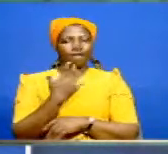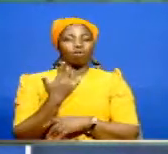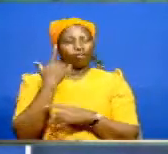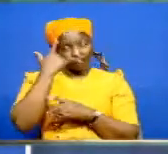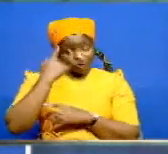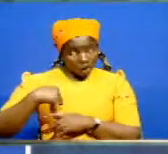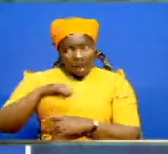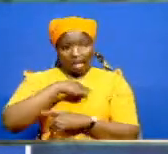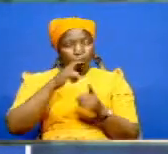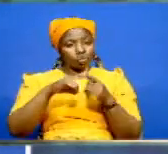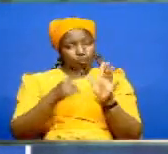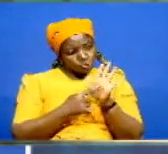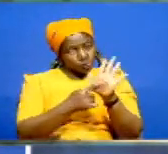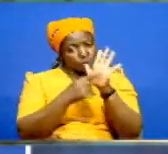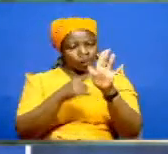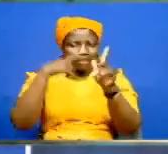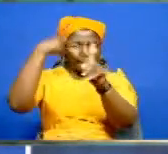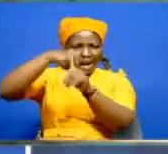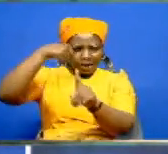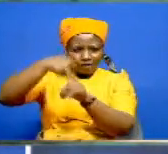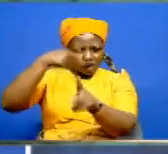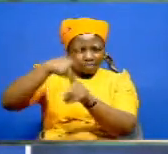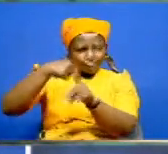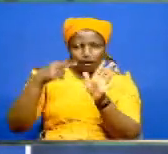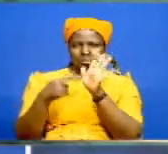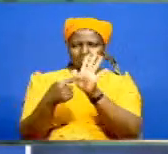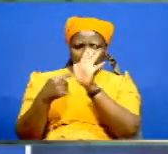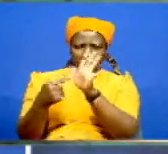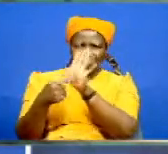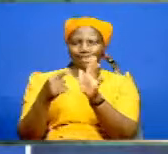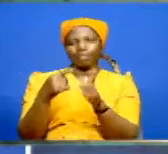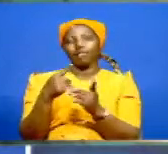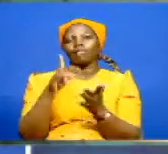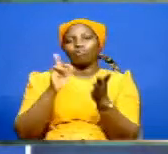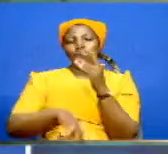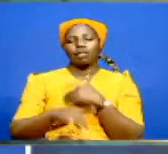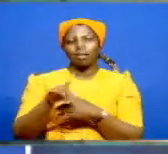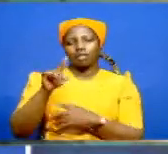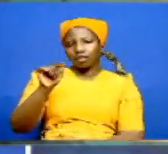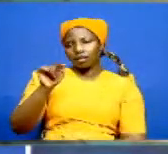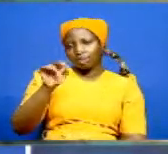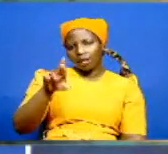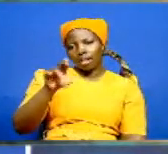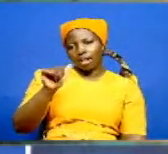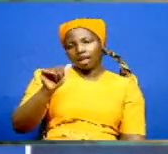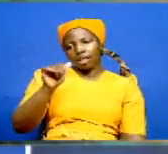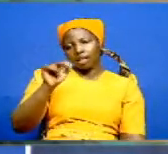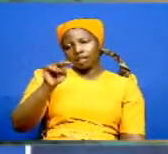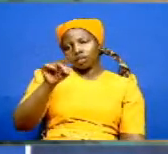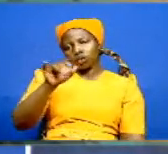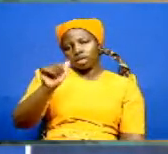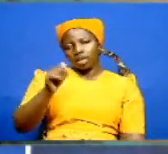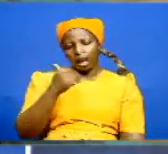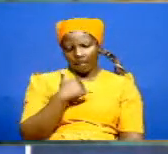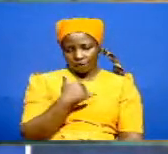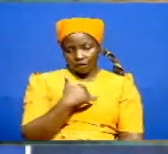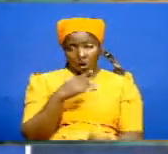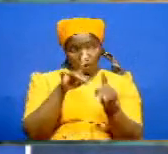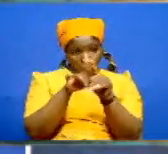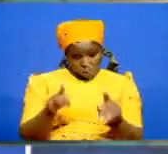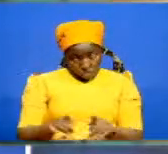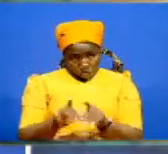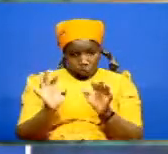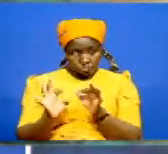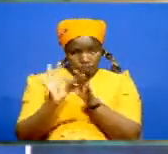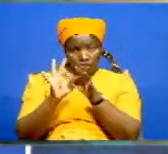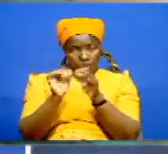able to sell, to advocate and to market what Trans Nzoia has to offer, and also to come together